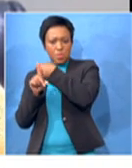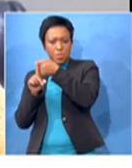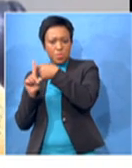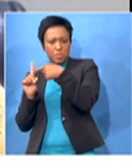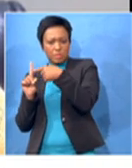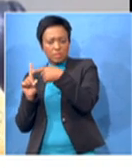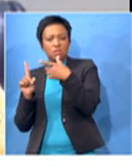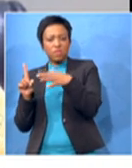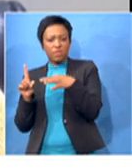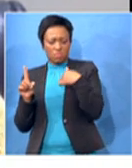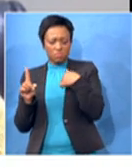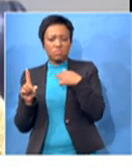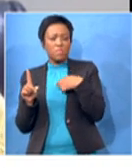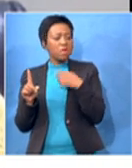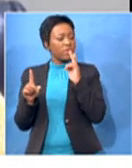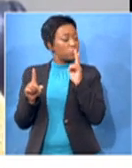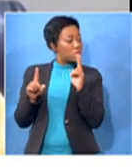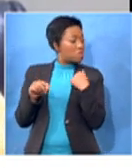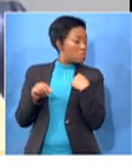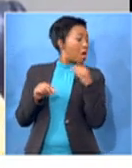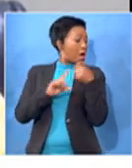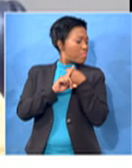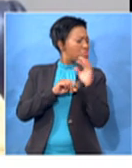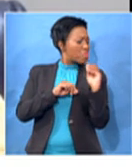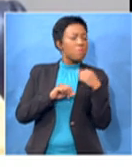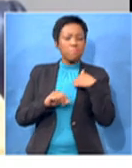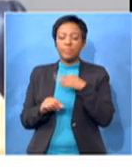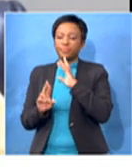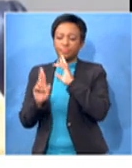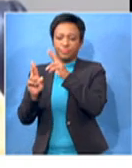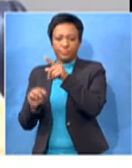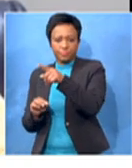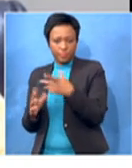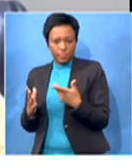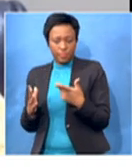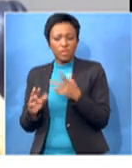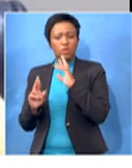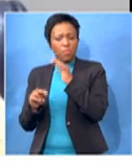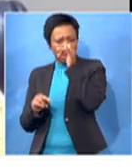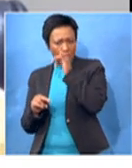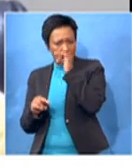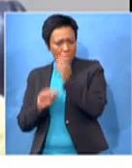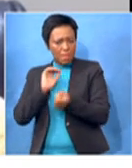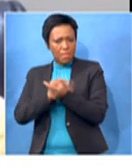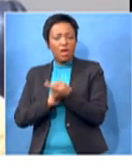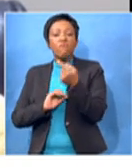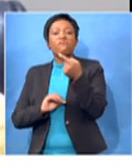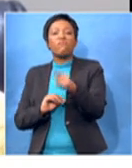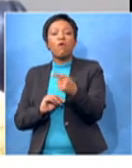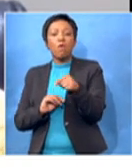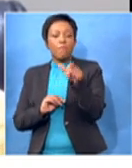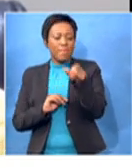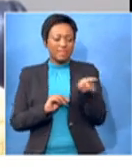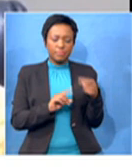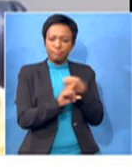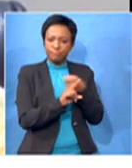and they've taken upon themselves as family members to go and report the crime on behalf of a family member.